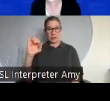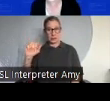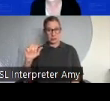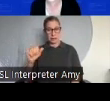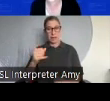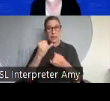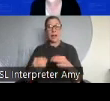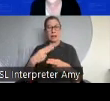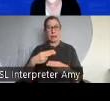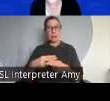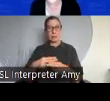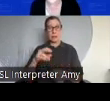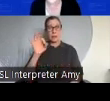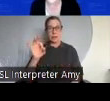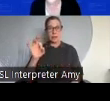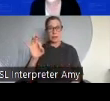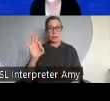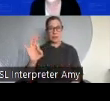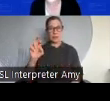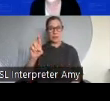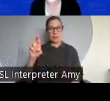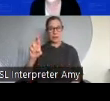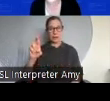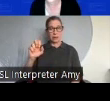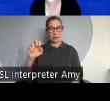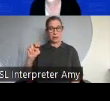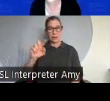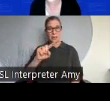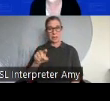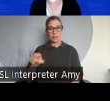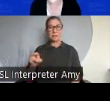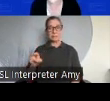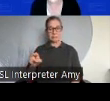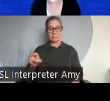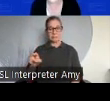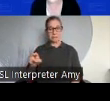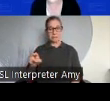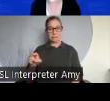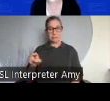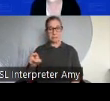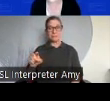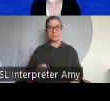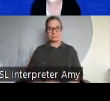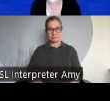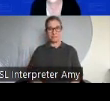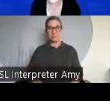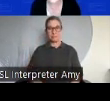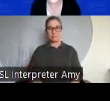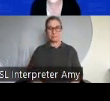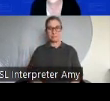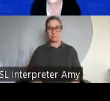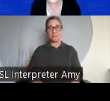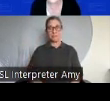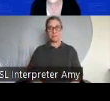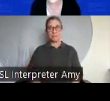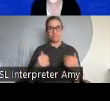PATRICIA. Last name is Franz, F as in Frank, RAN, Z as in zebra. Thank you.